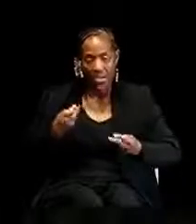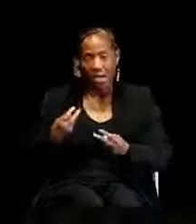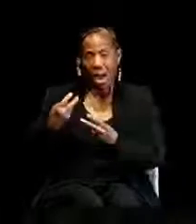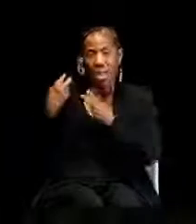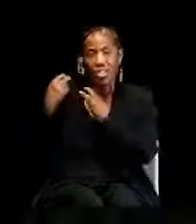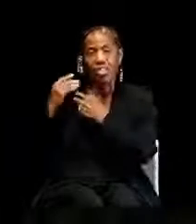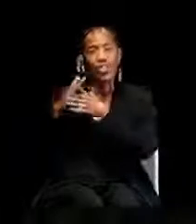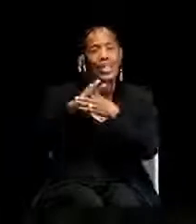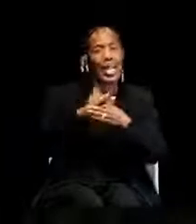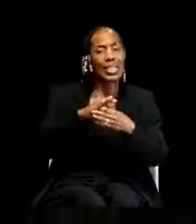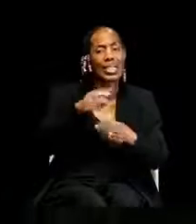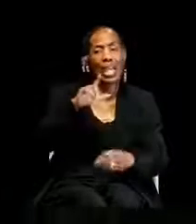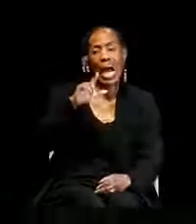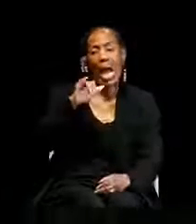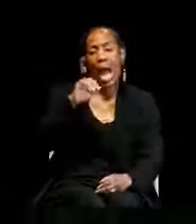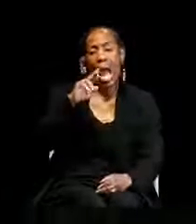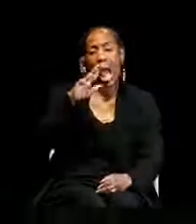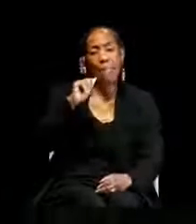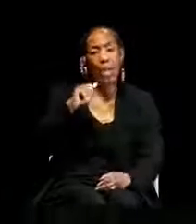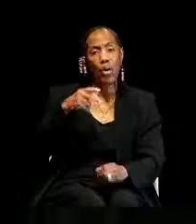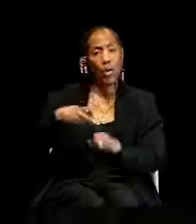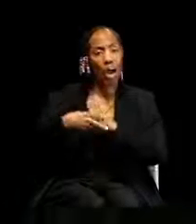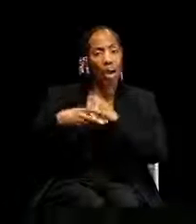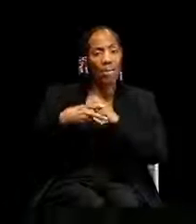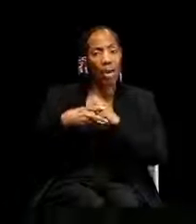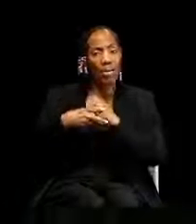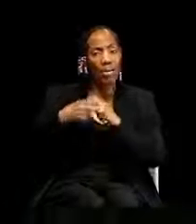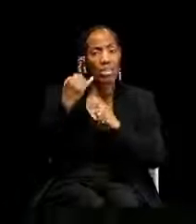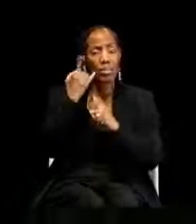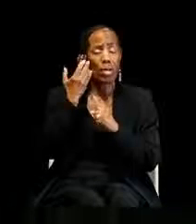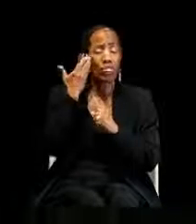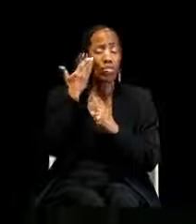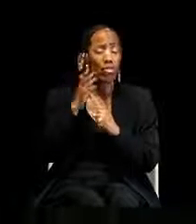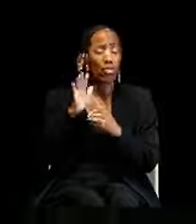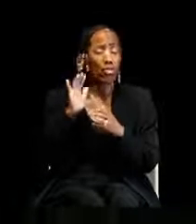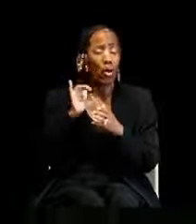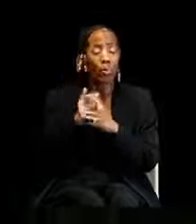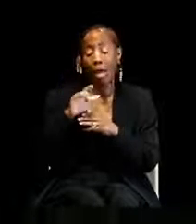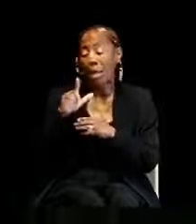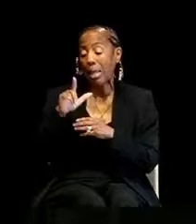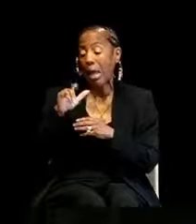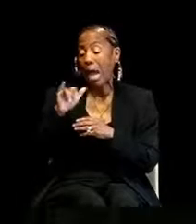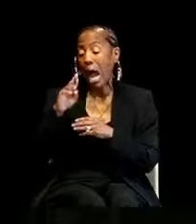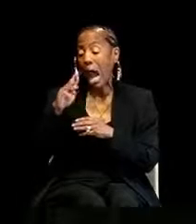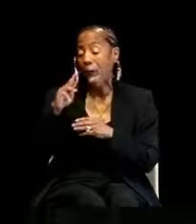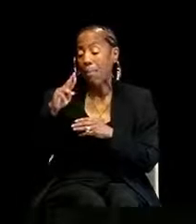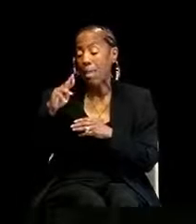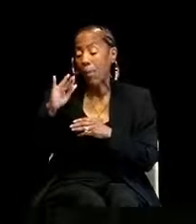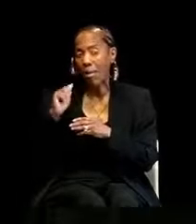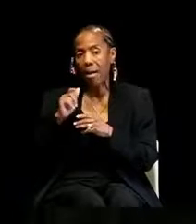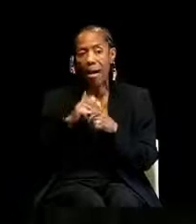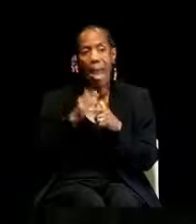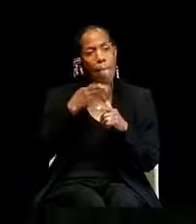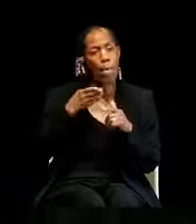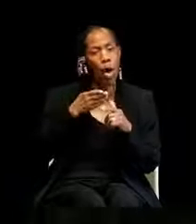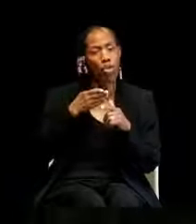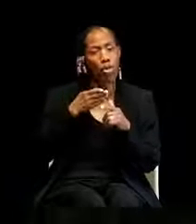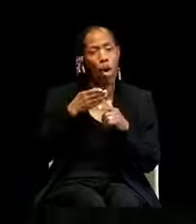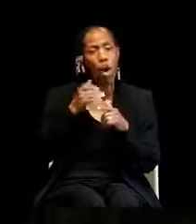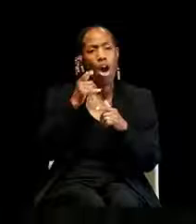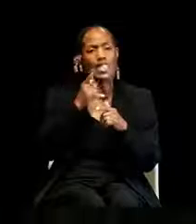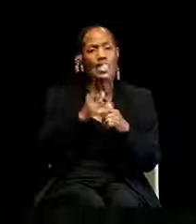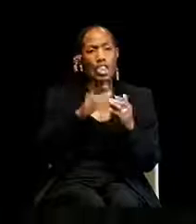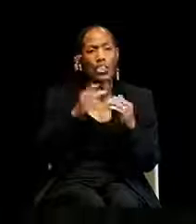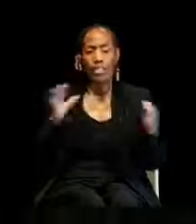Liberia. If a lot of people don't know, Liberia and Baltimore are sister cities. And so much so that there are a